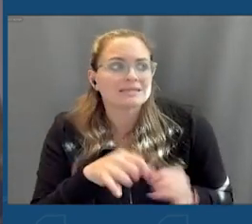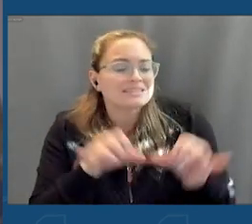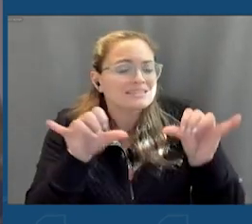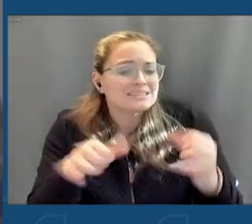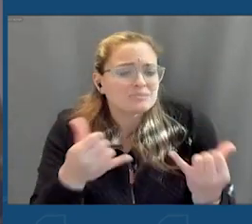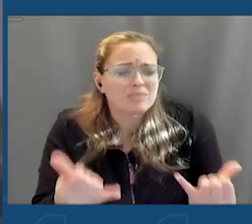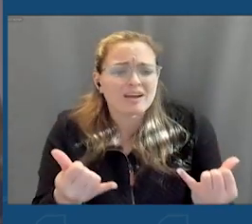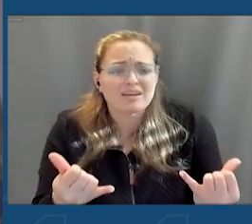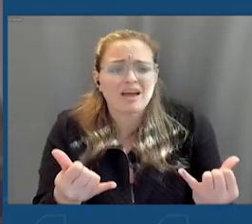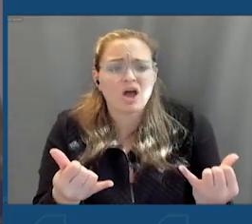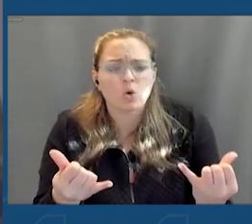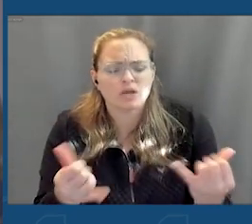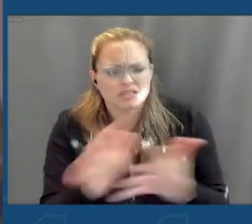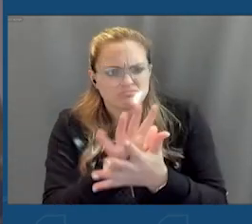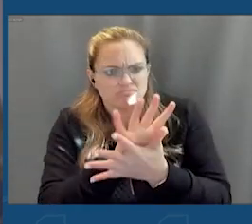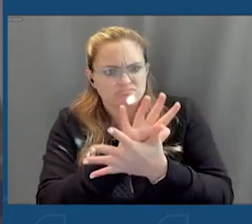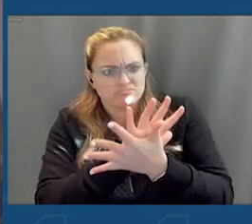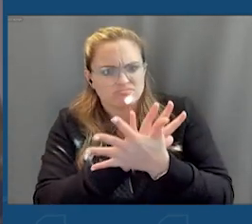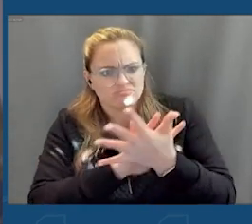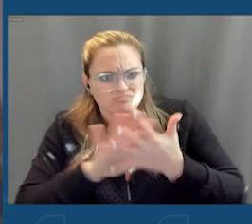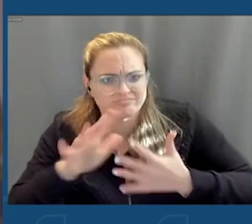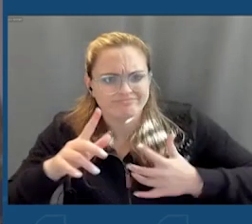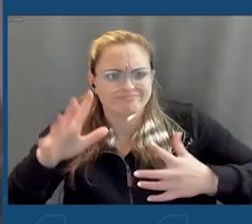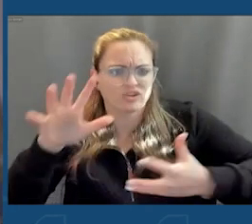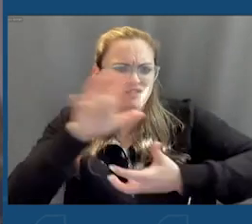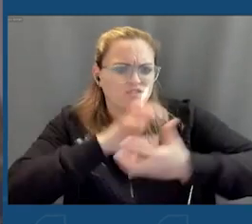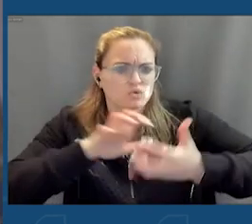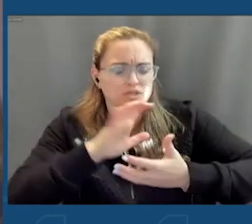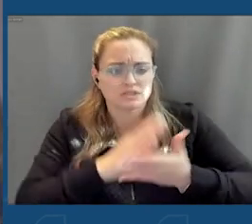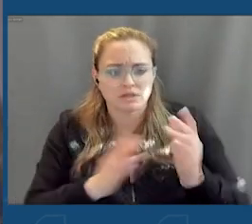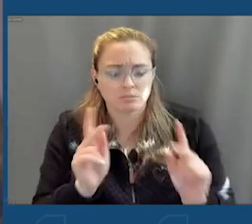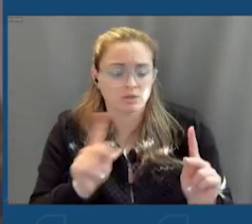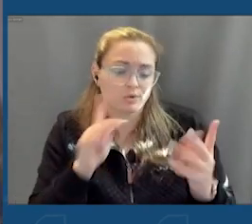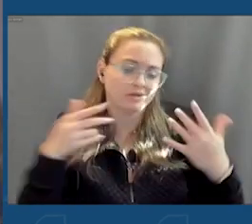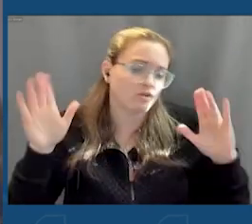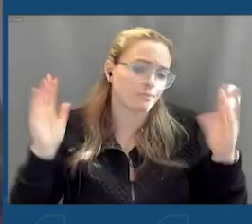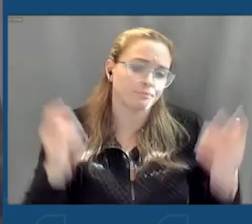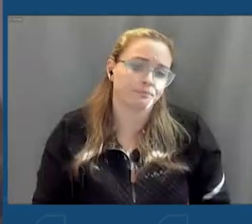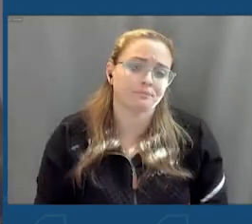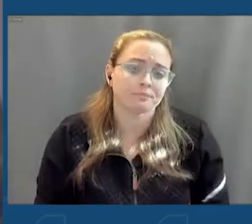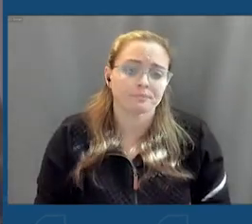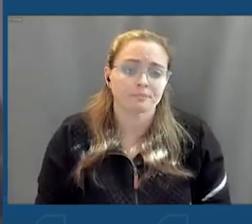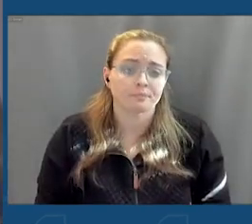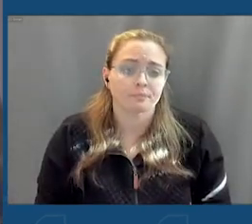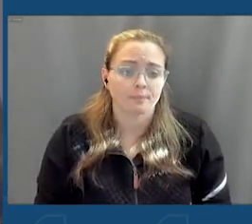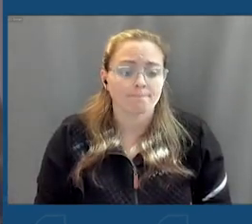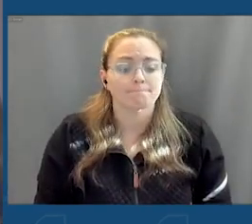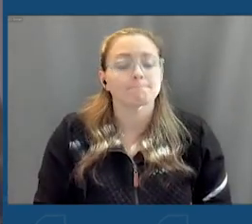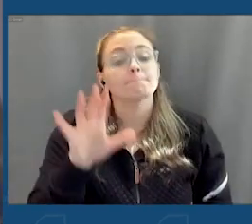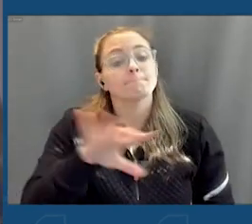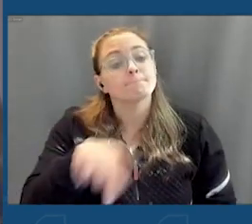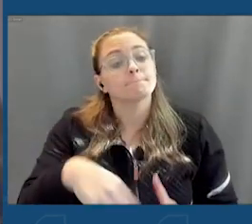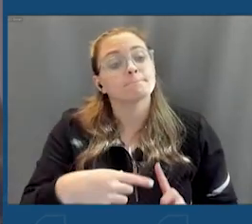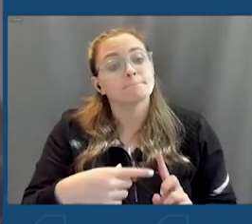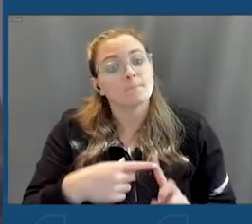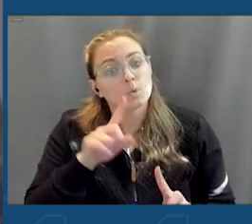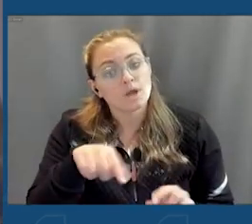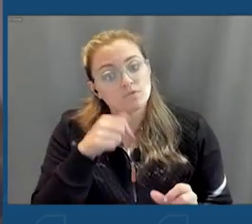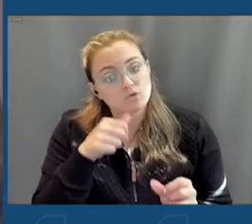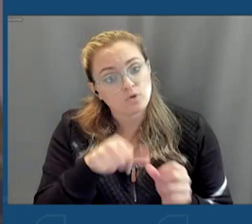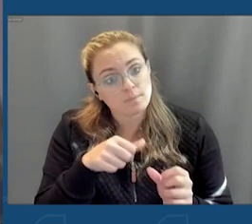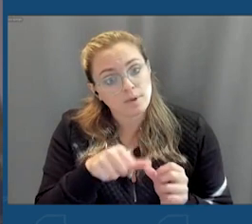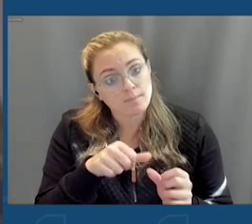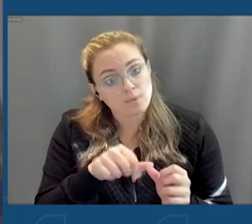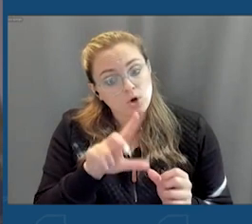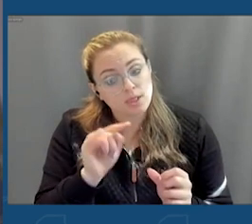is so cumbersome that, just like you said, Governor, some people just give up. Okay? And that's when we get to remember latchkey